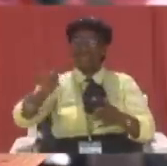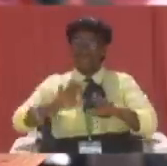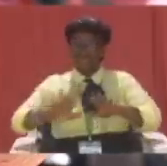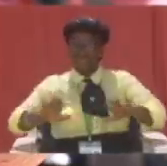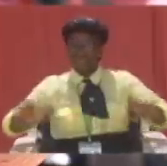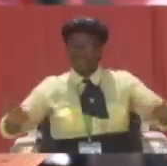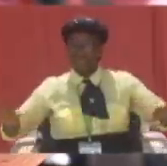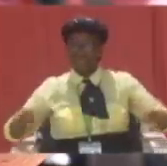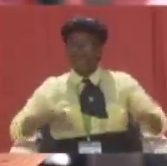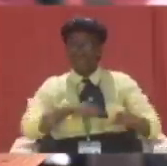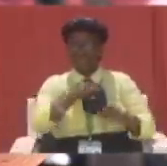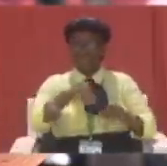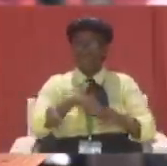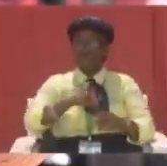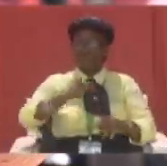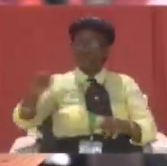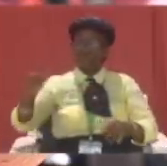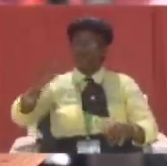including myself,